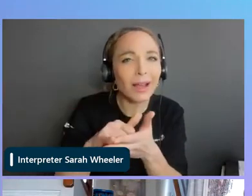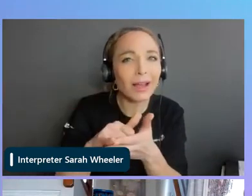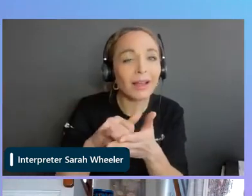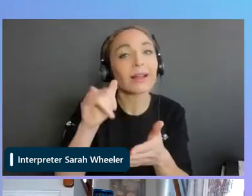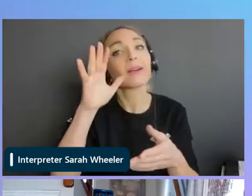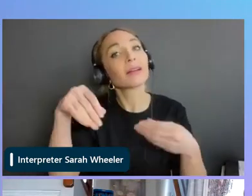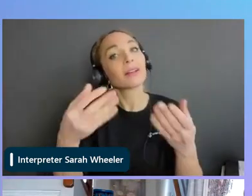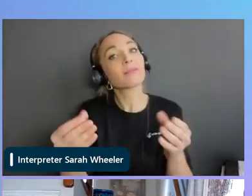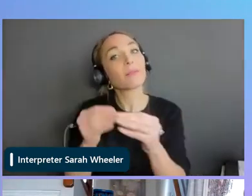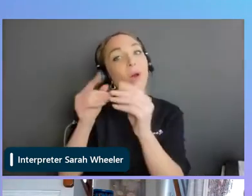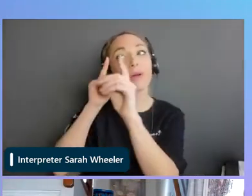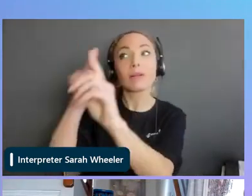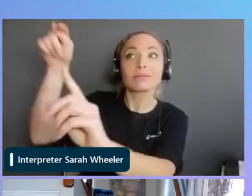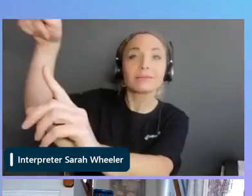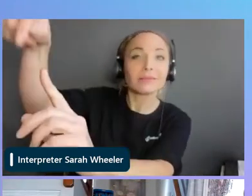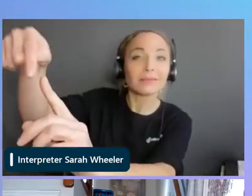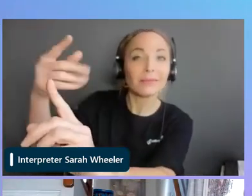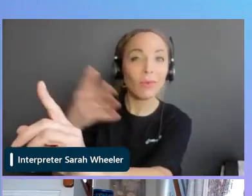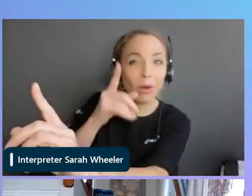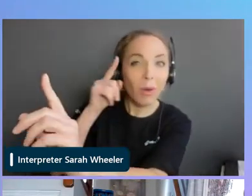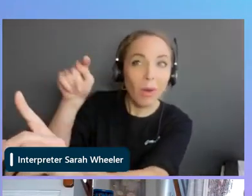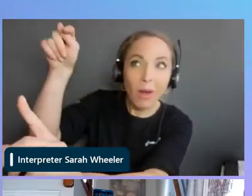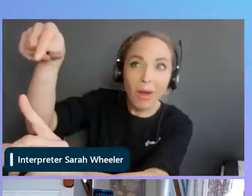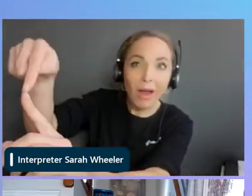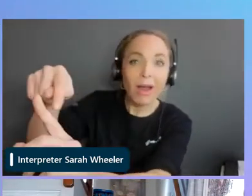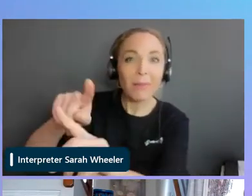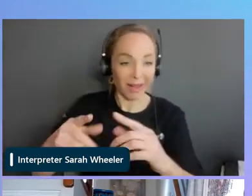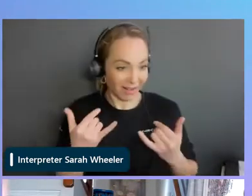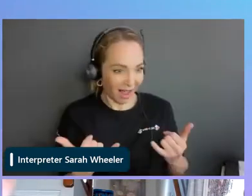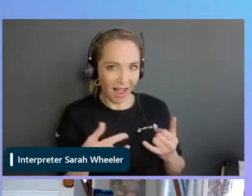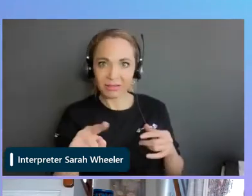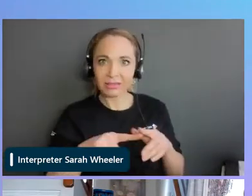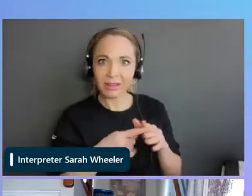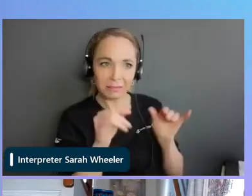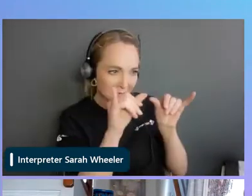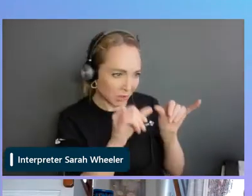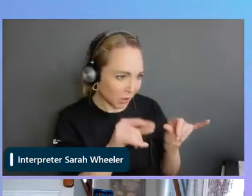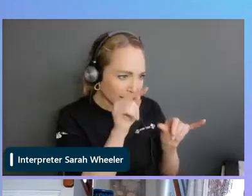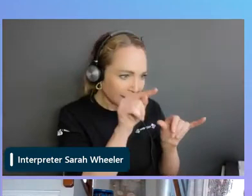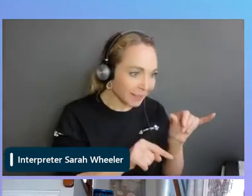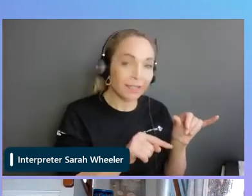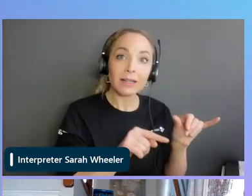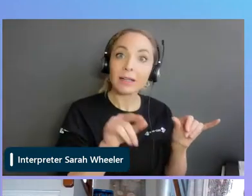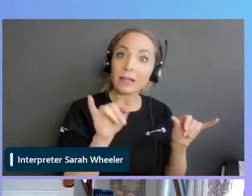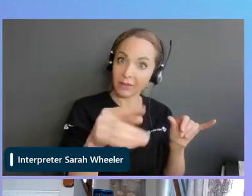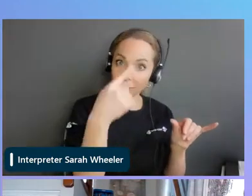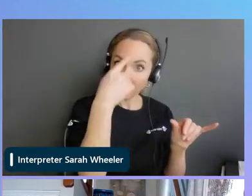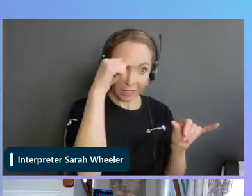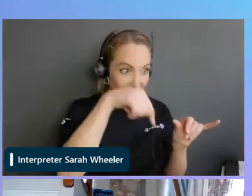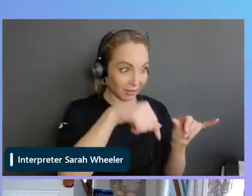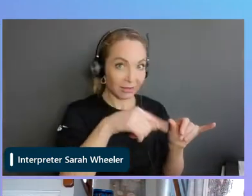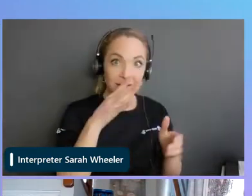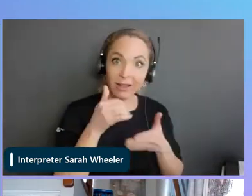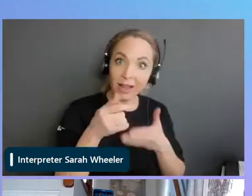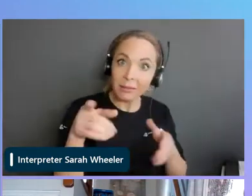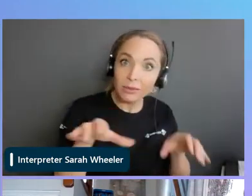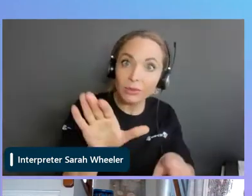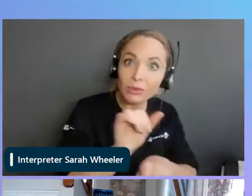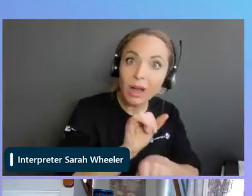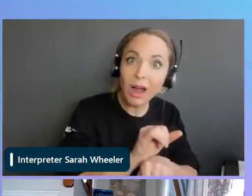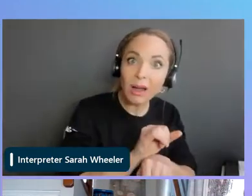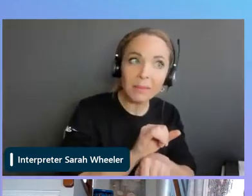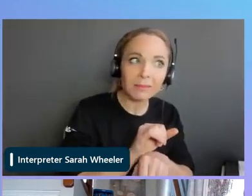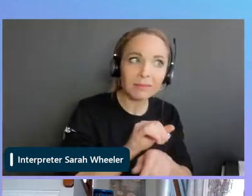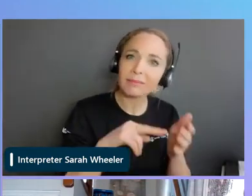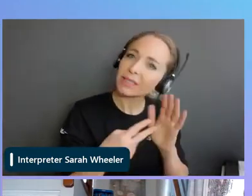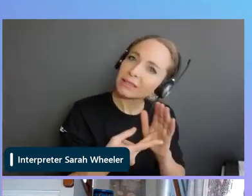but two, something to start measuring now and say, okay, well, if we think it's going to be easier to do our jobs, well, how hard is it to do our jobs now? How are